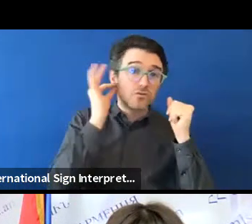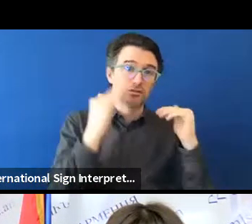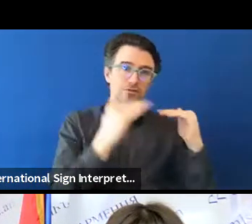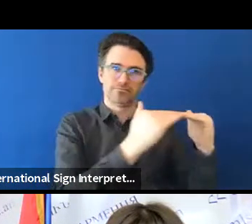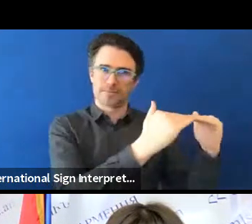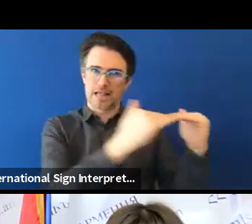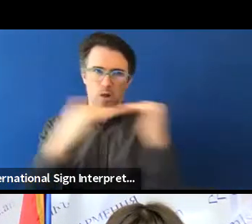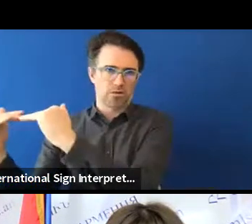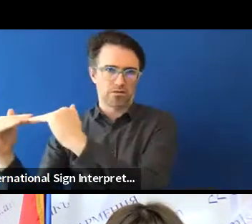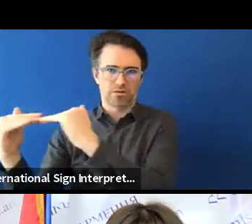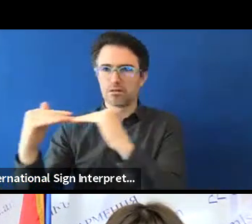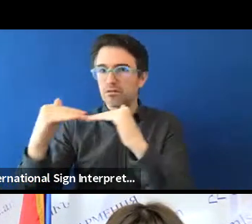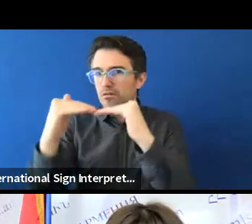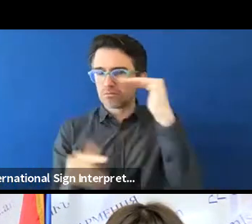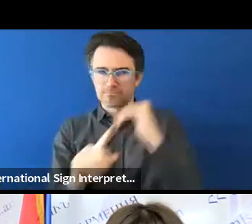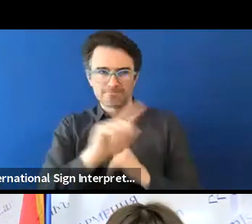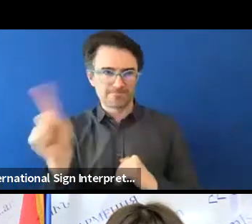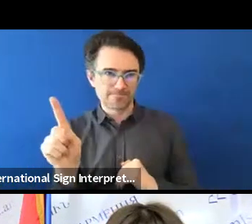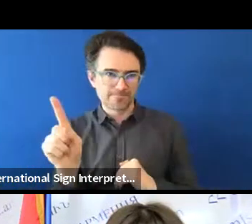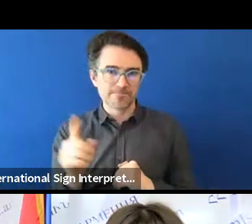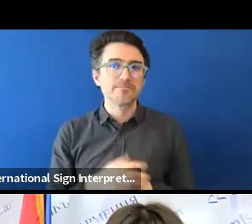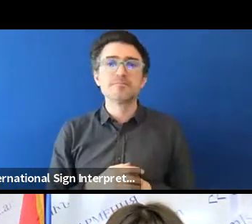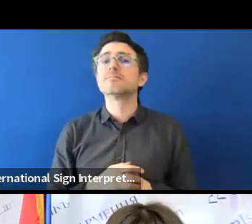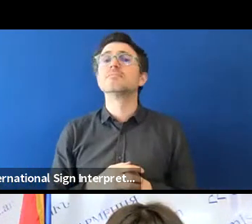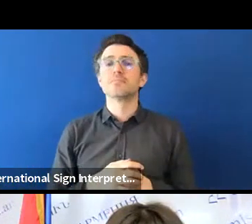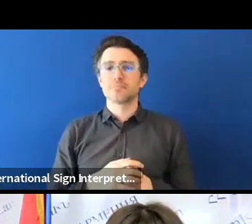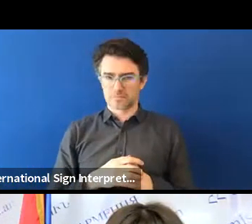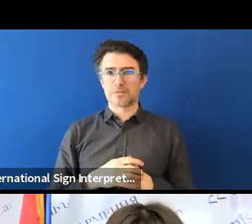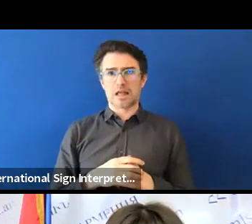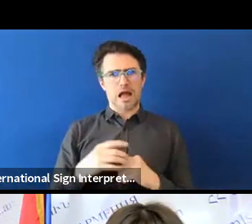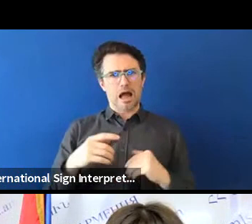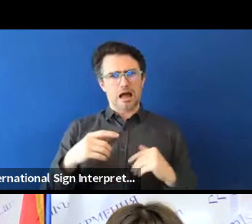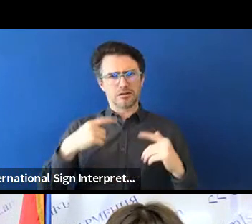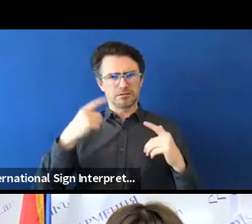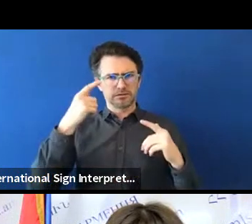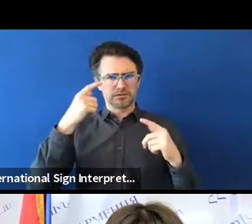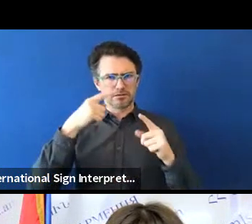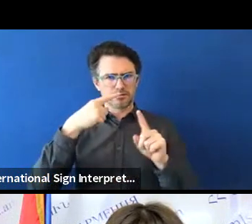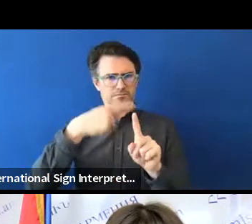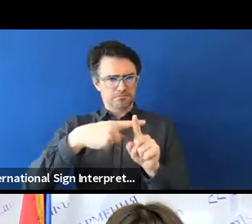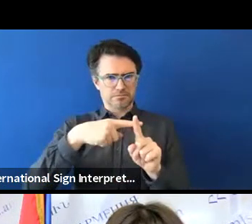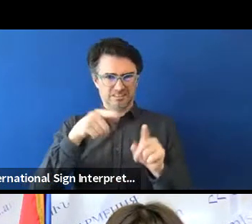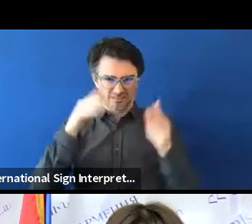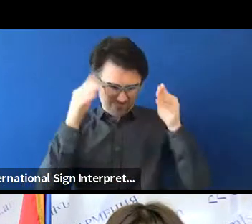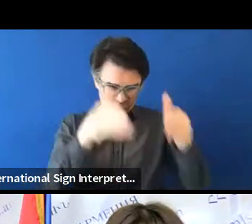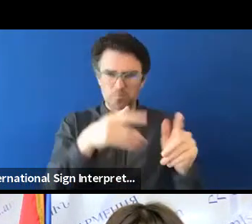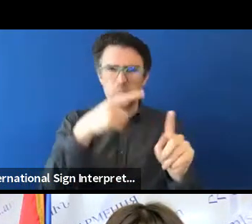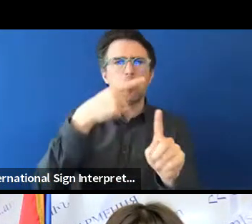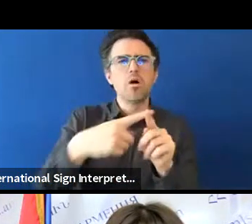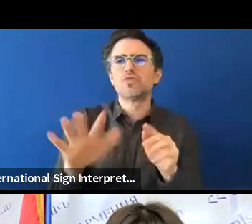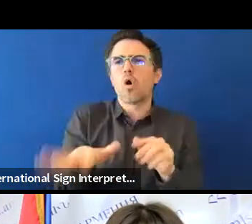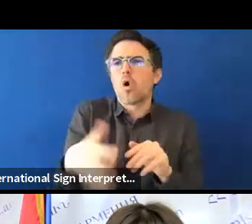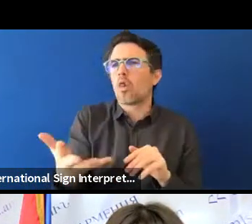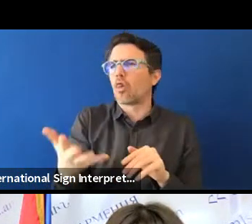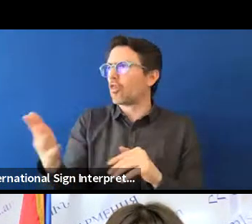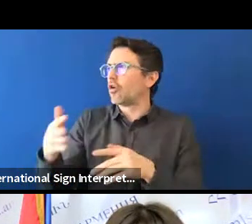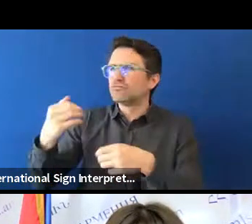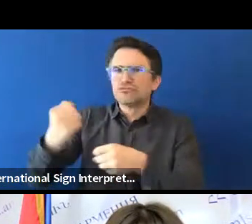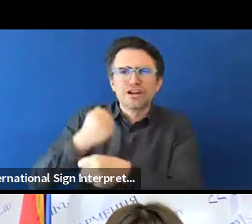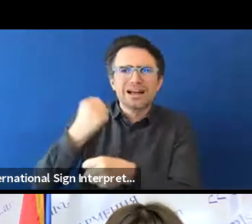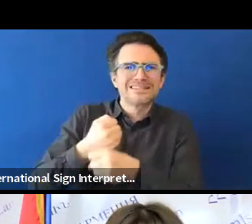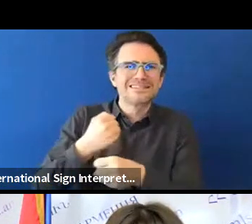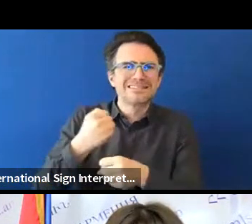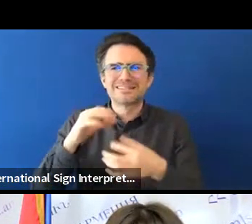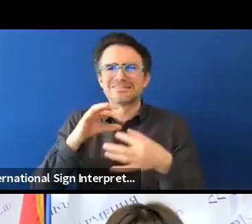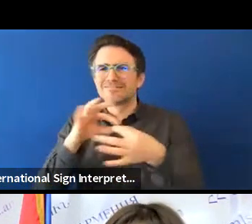as its fight against other harmful practices, such as female genital mutilation and